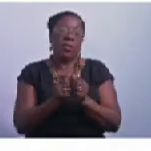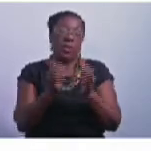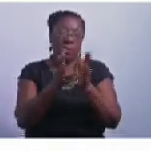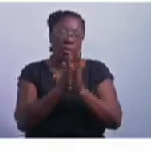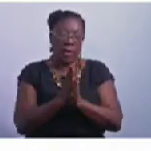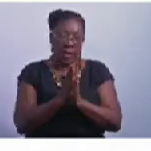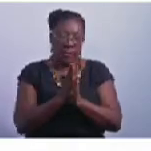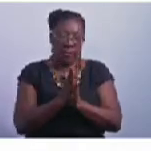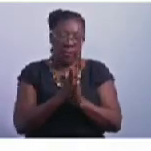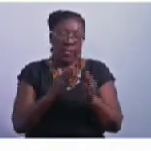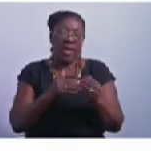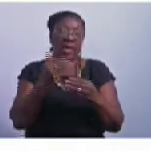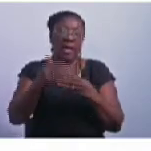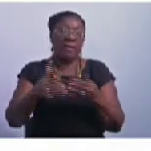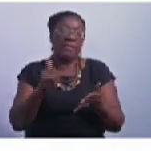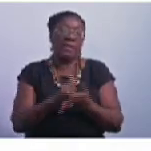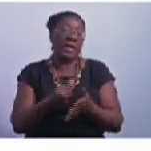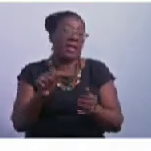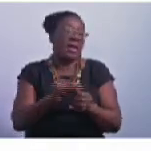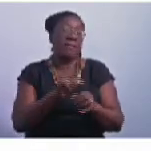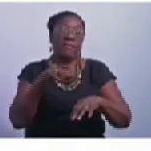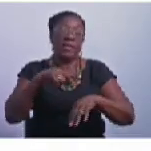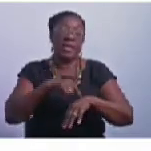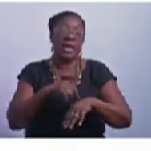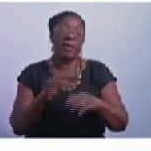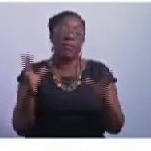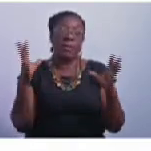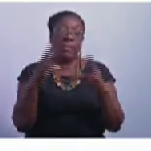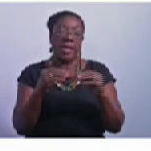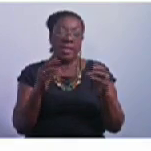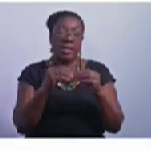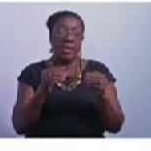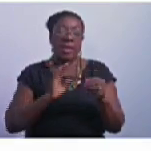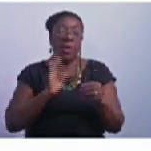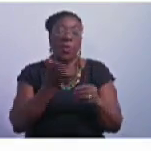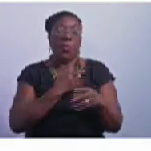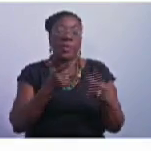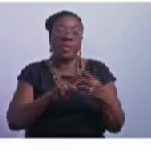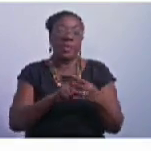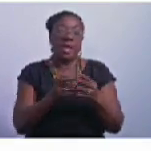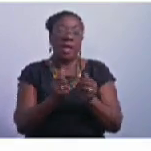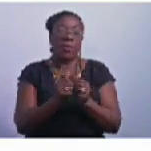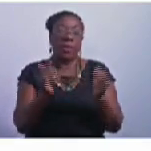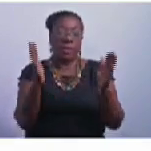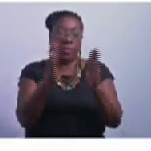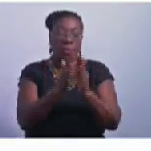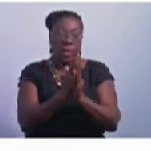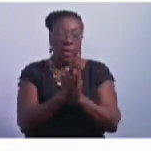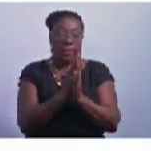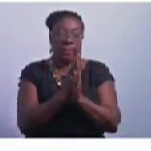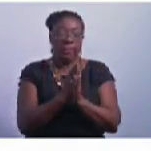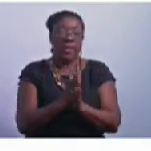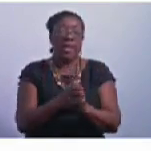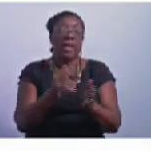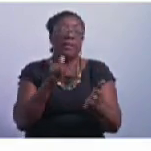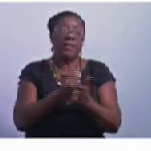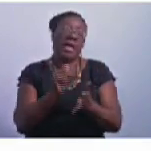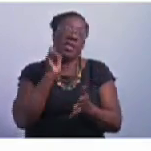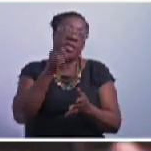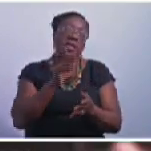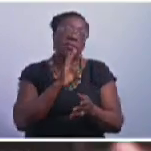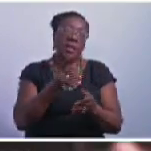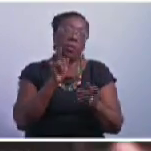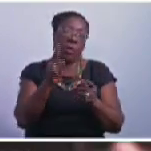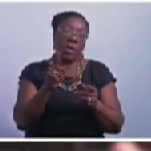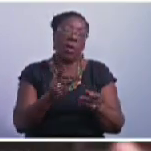began with prayer. That in itself, I believe, still should be one of the main focus in whatever we do in our